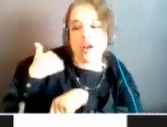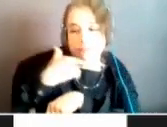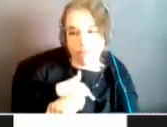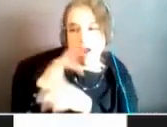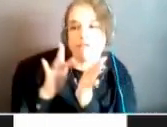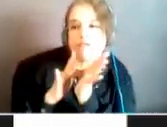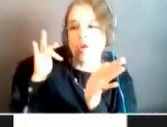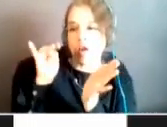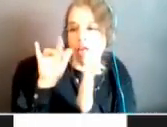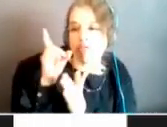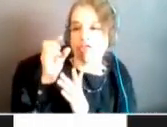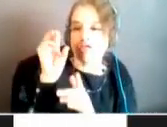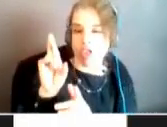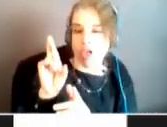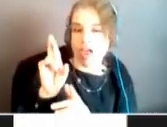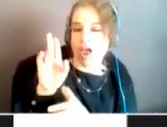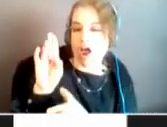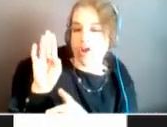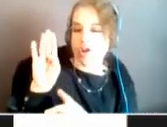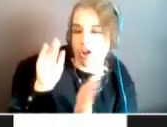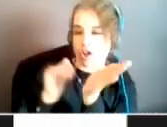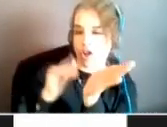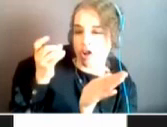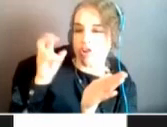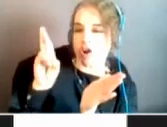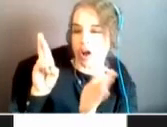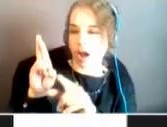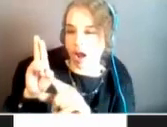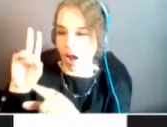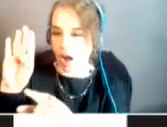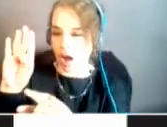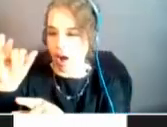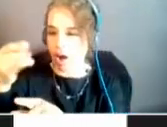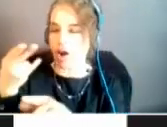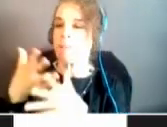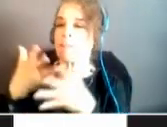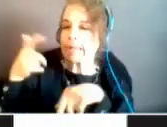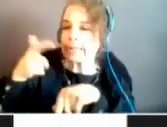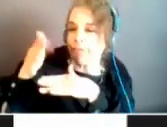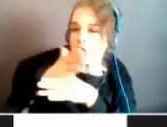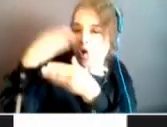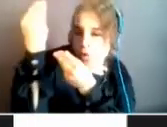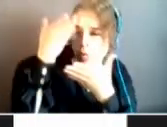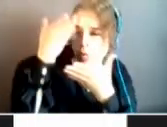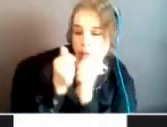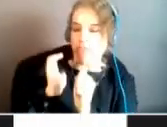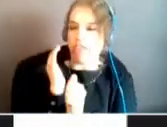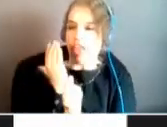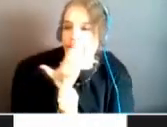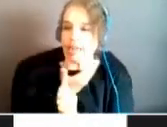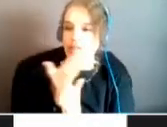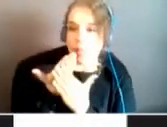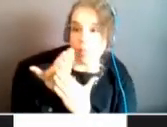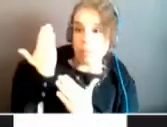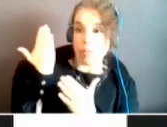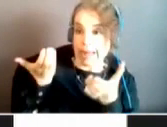of having Dr. Patrick Arbour with us today. So we want to give him as much time as possible to share information with us. Before he